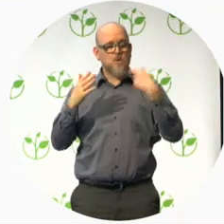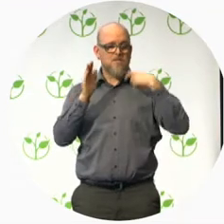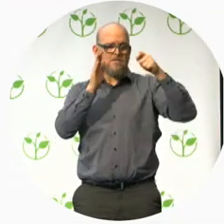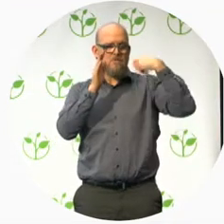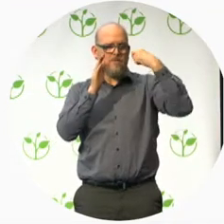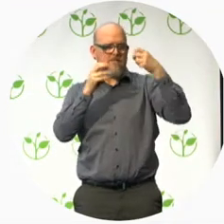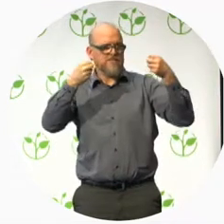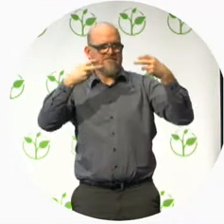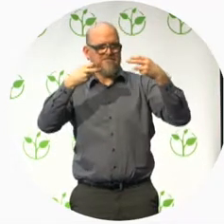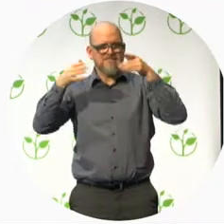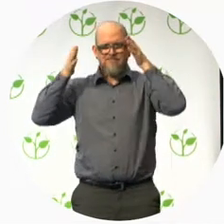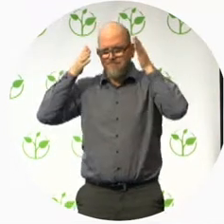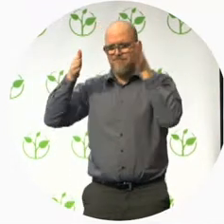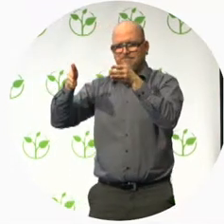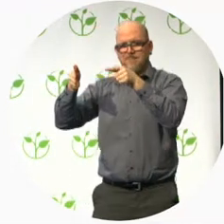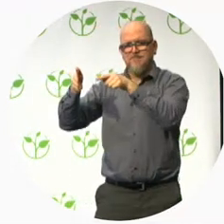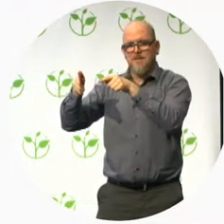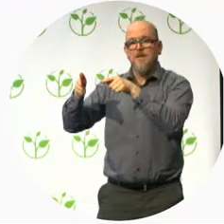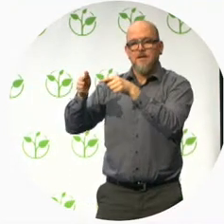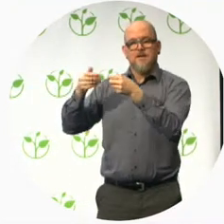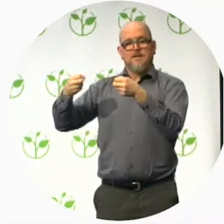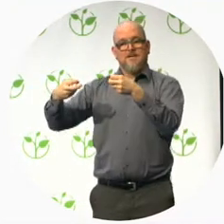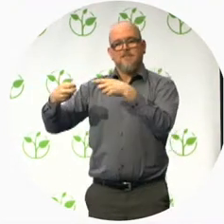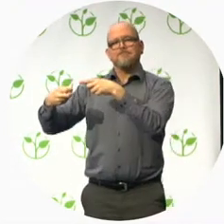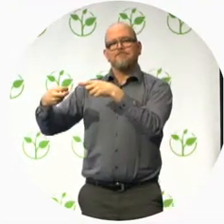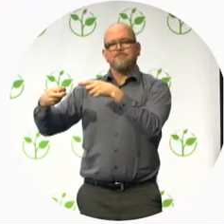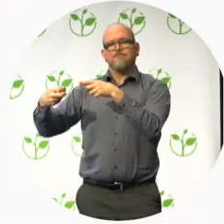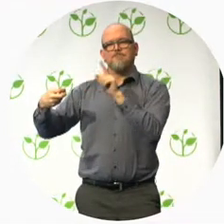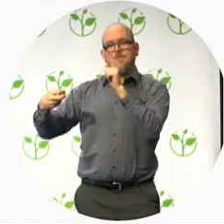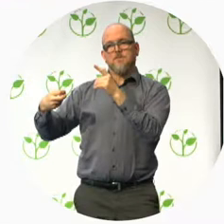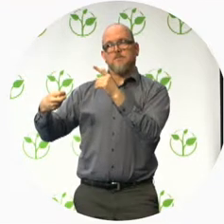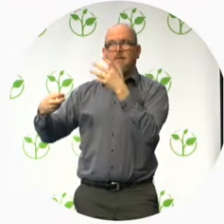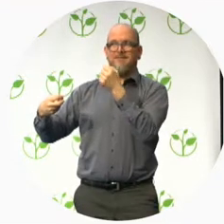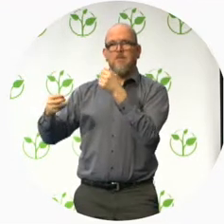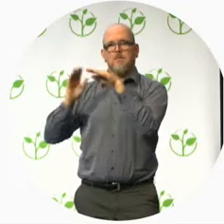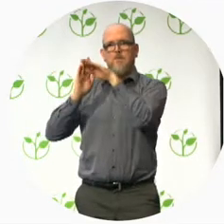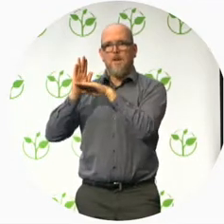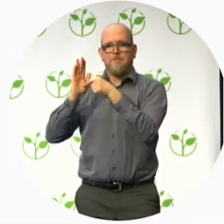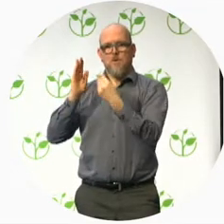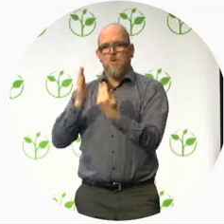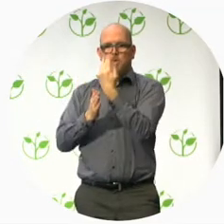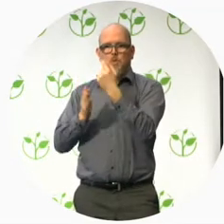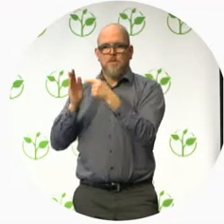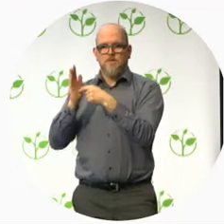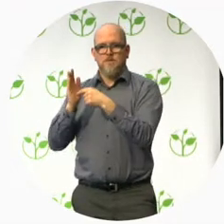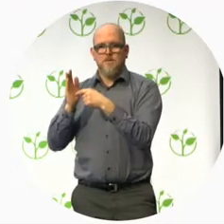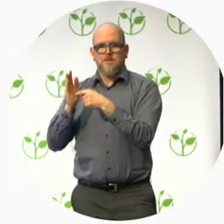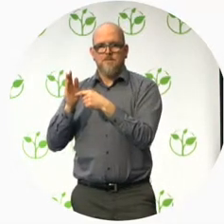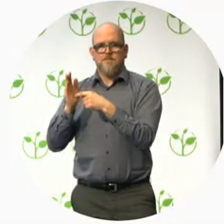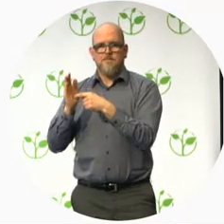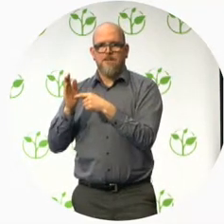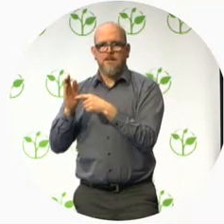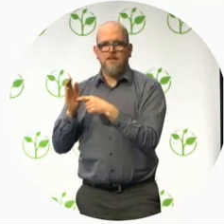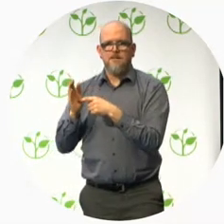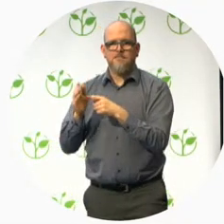Section 508 program. I know some of you probably know what 508 is, but 508 refers to Section